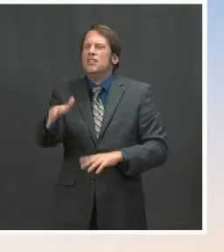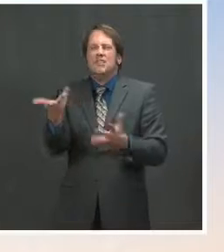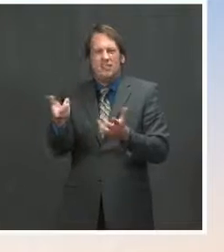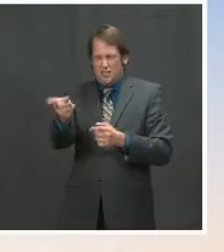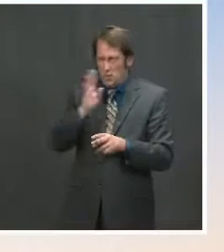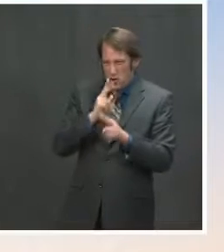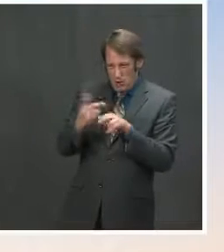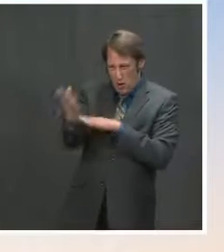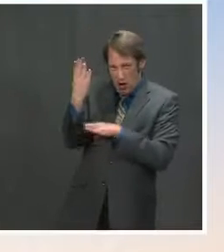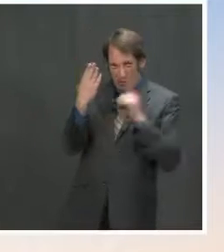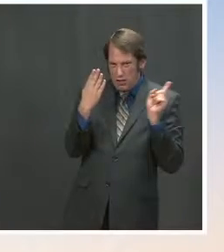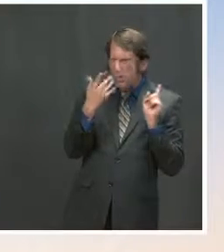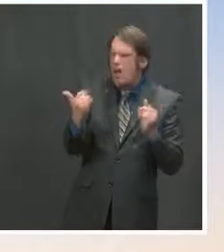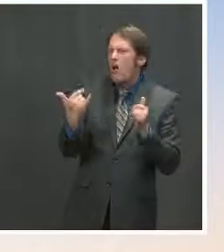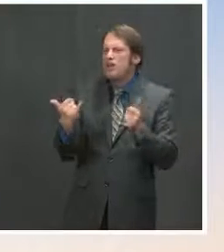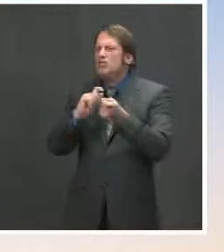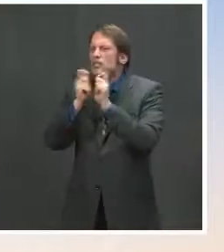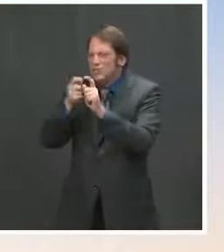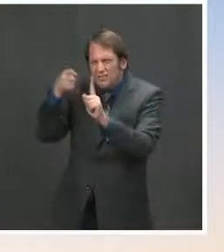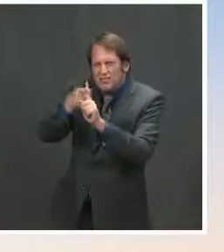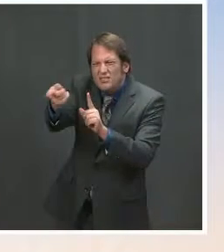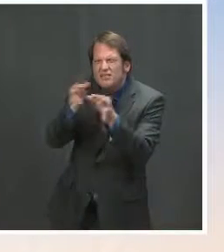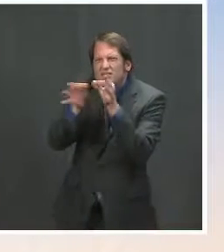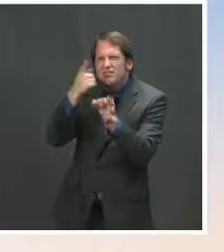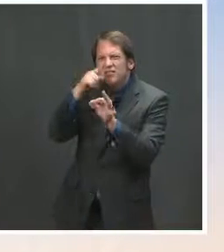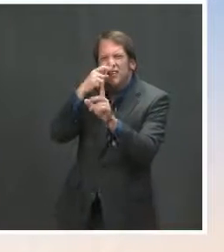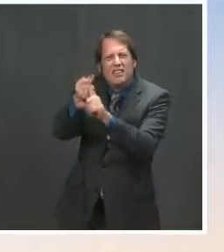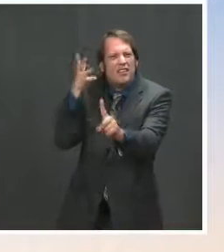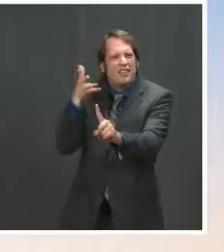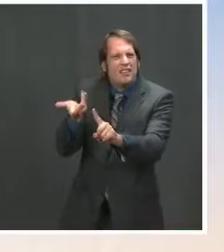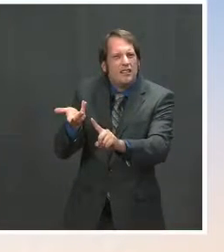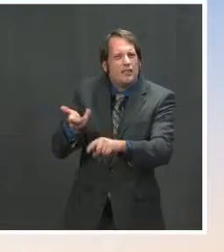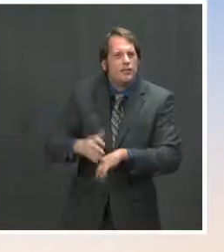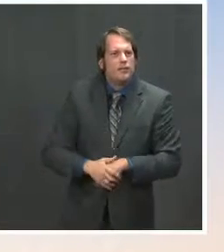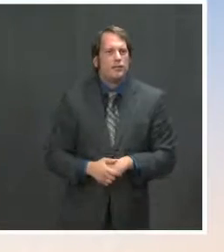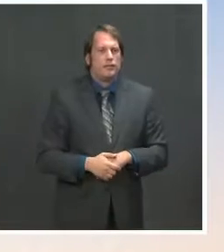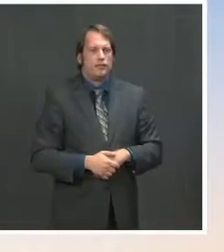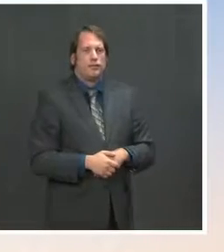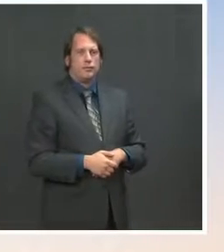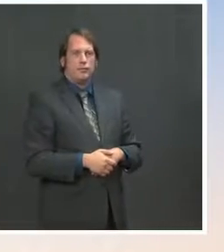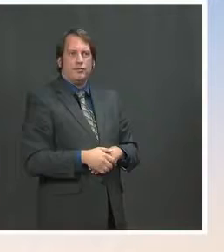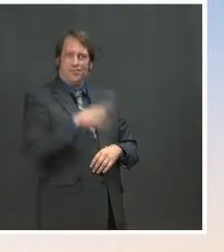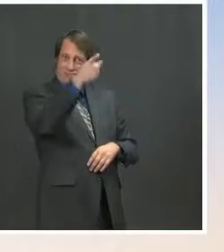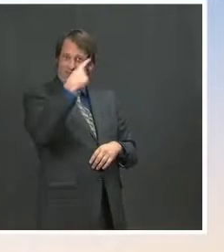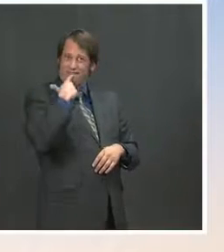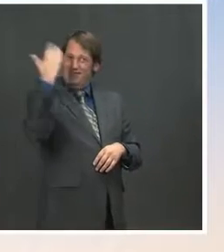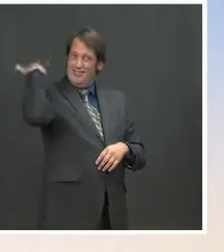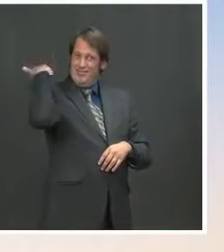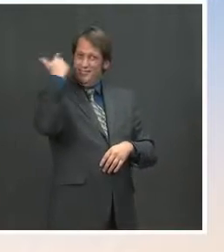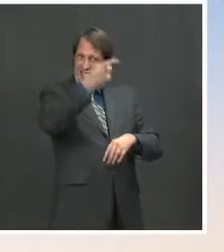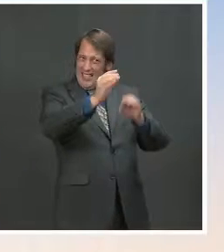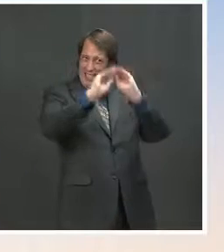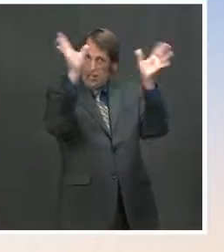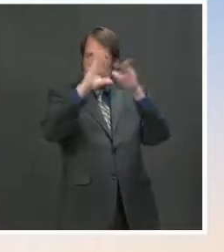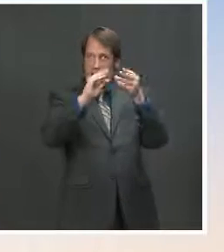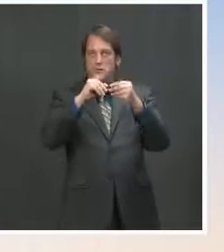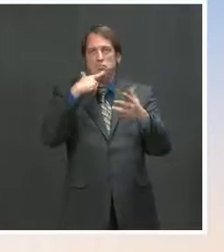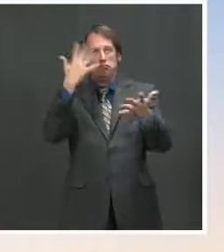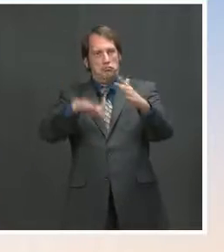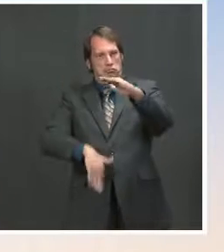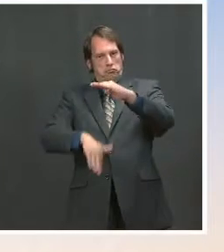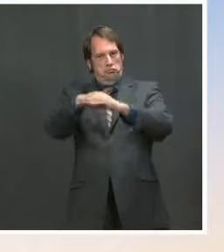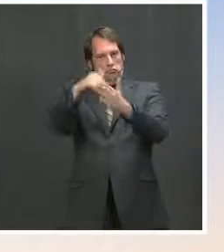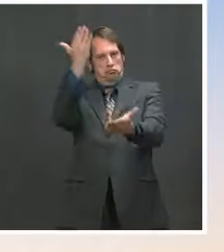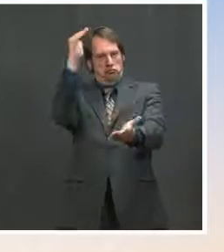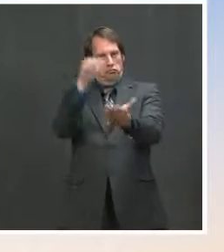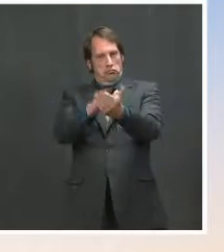afternoon? The change from the morning to the afternoon was that you explicitly said the admission of up to 15,000 refugees remains